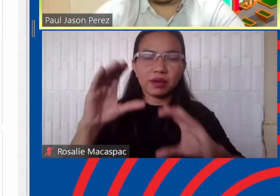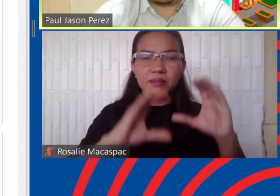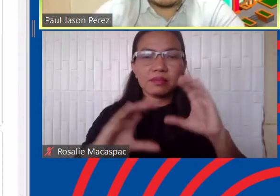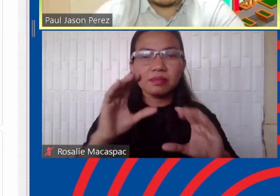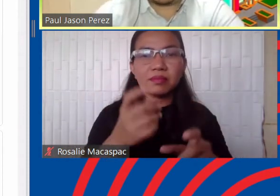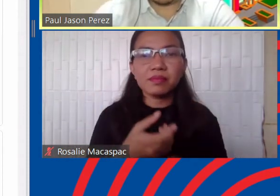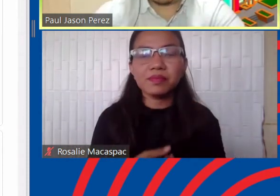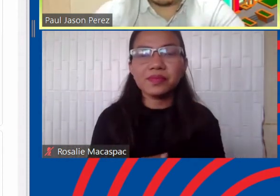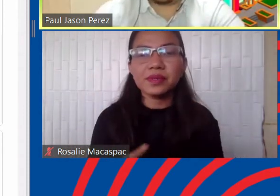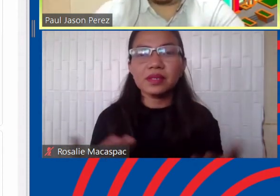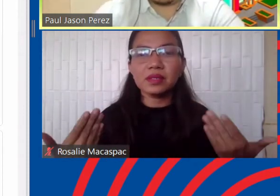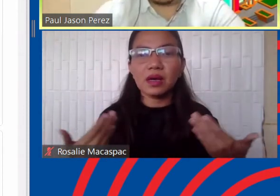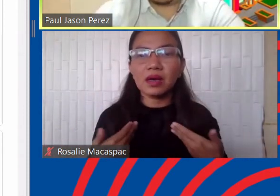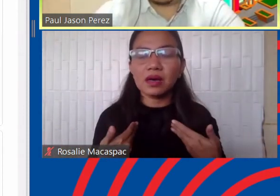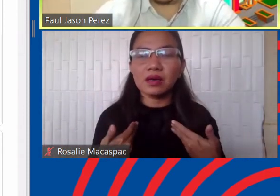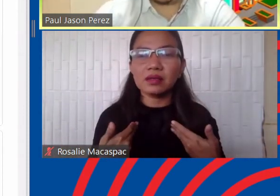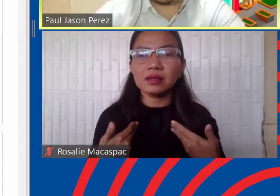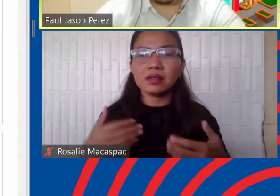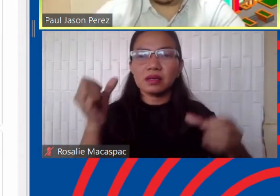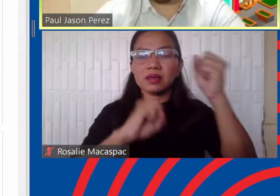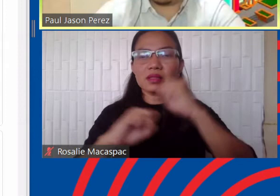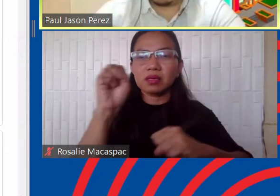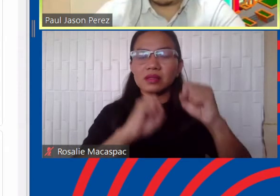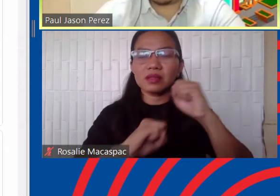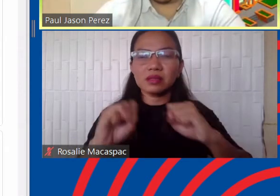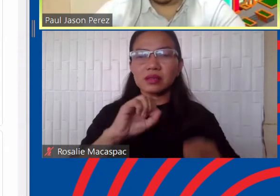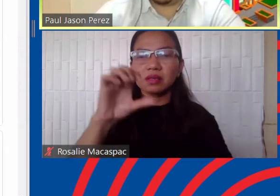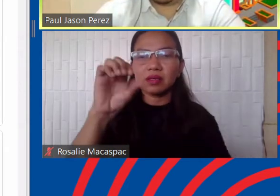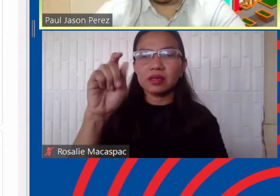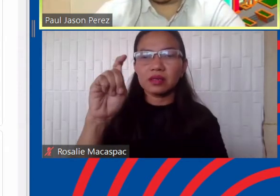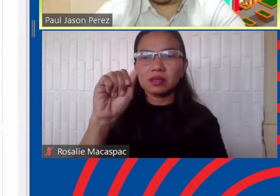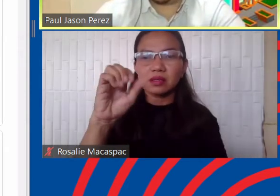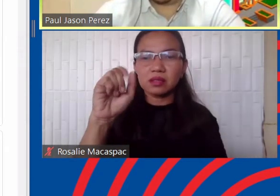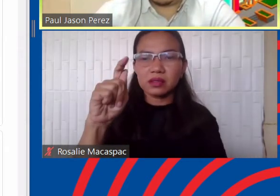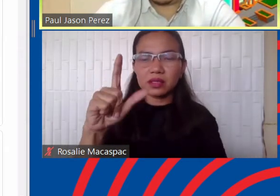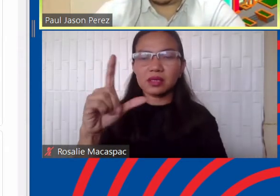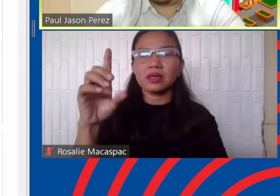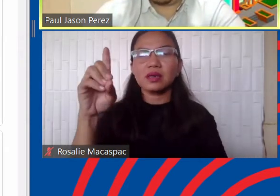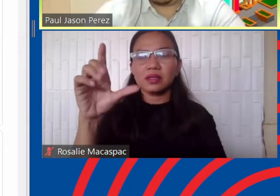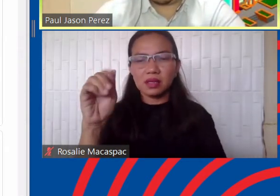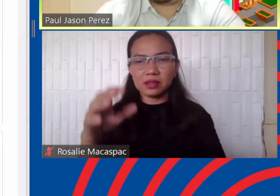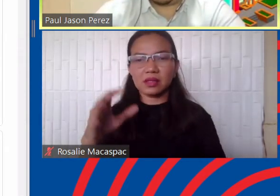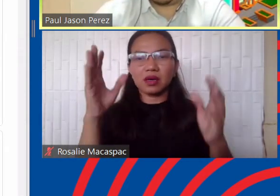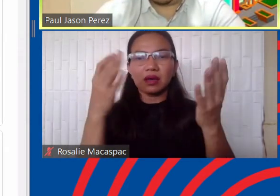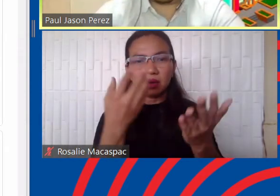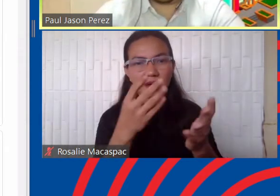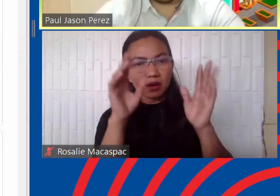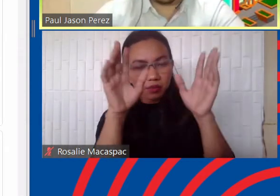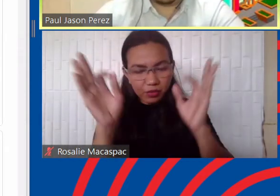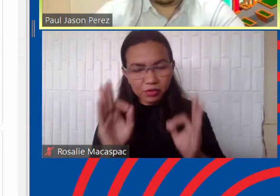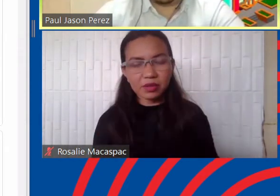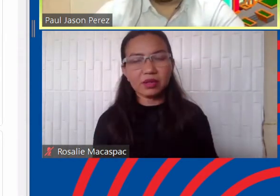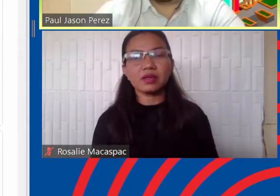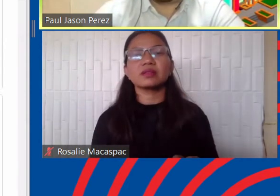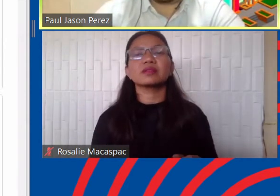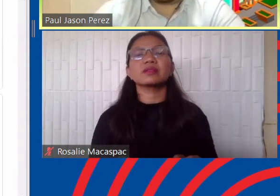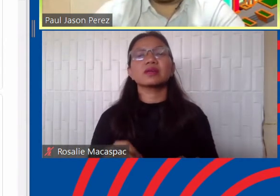it has scientific and statistical data formats, structured text, images, and plain text.